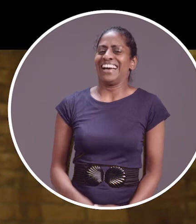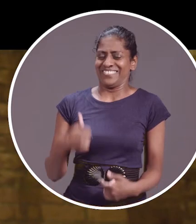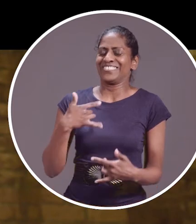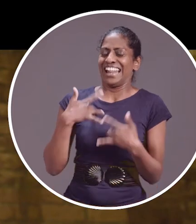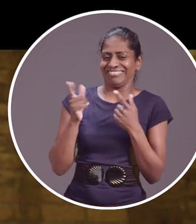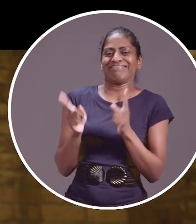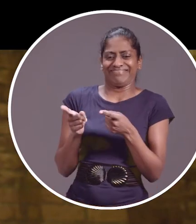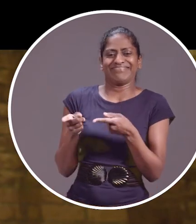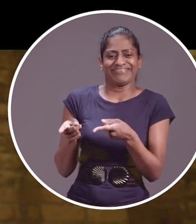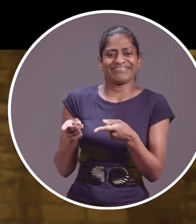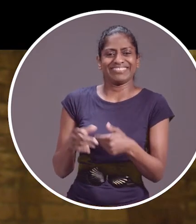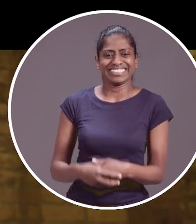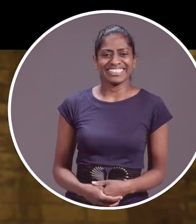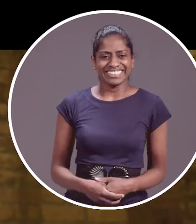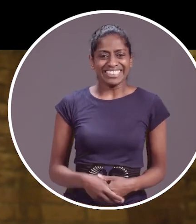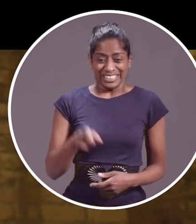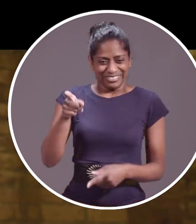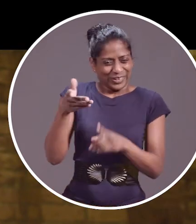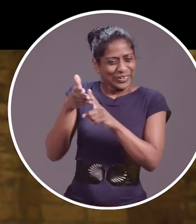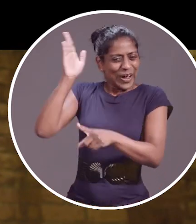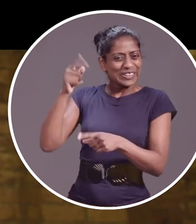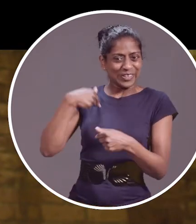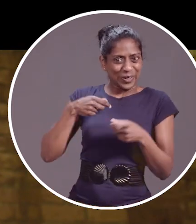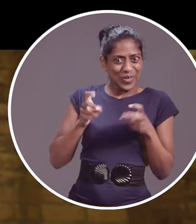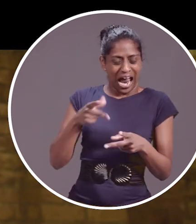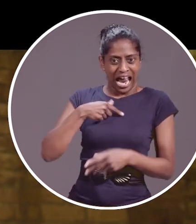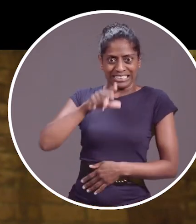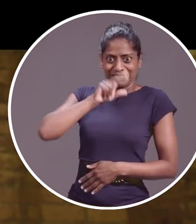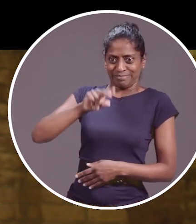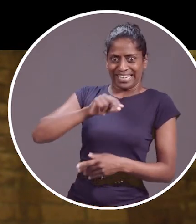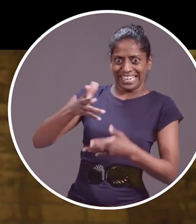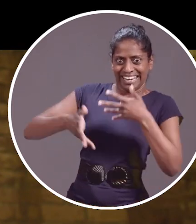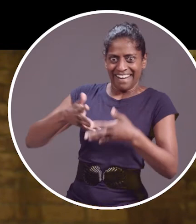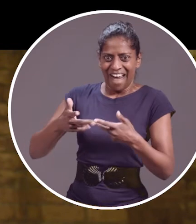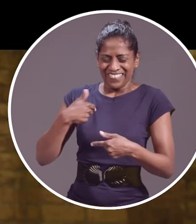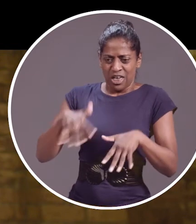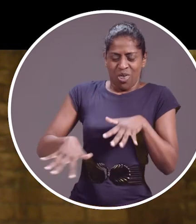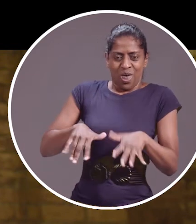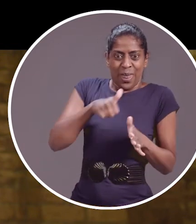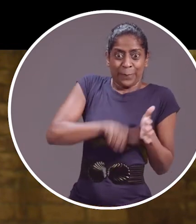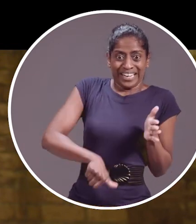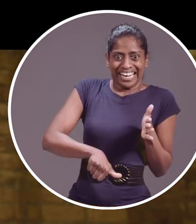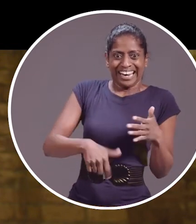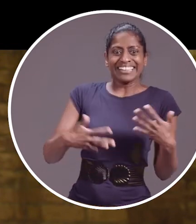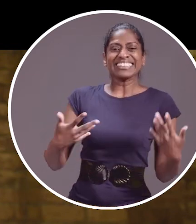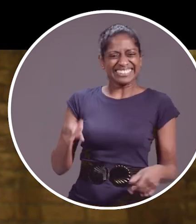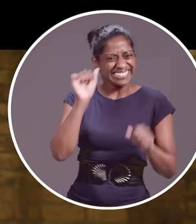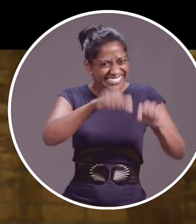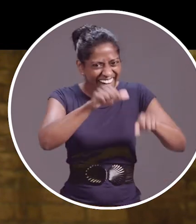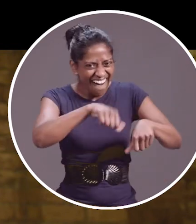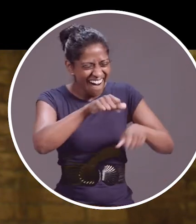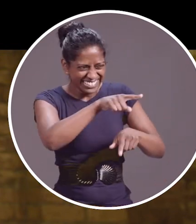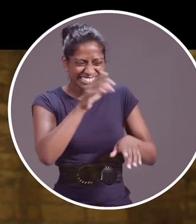say so. You would have noticed from the way I was speaking that I was really awkward at the beginning. Oh yeah, you sounded a